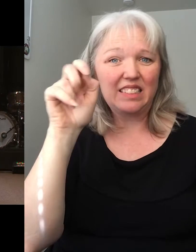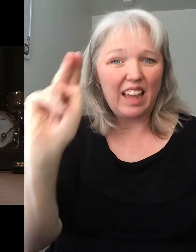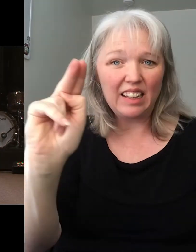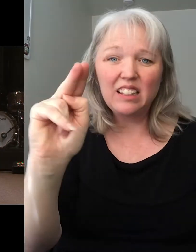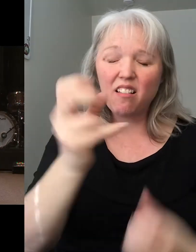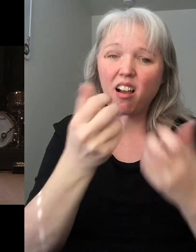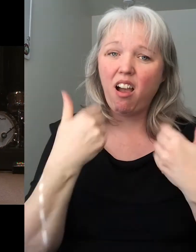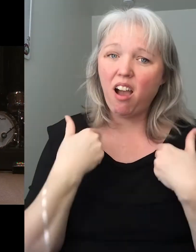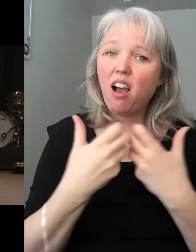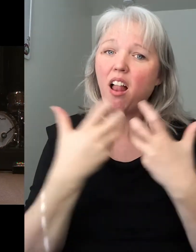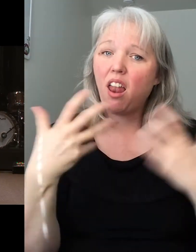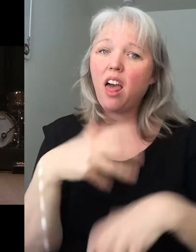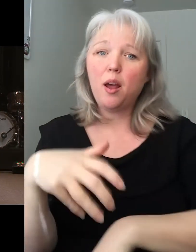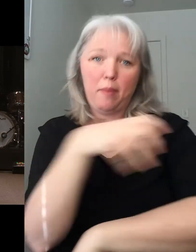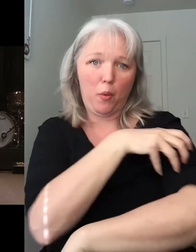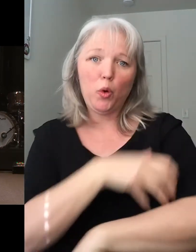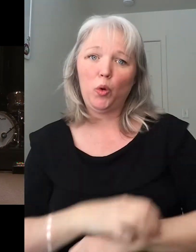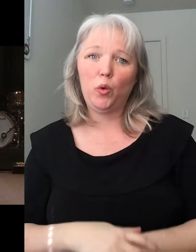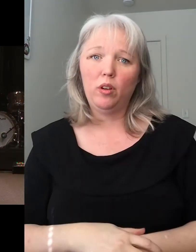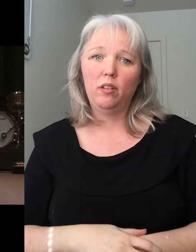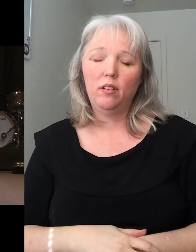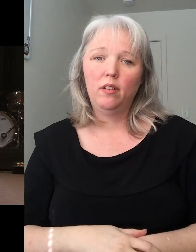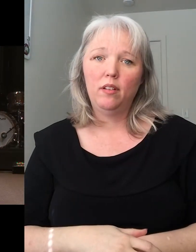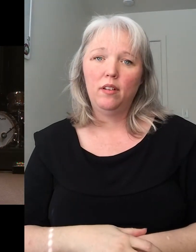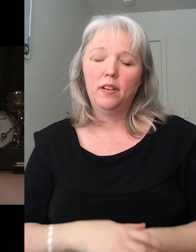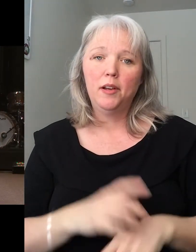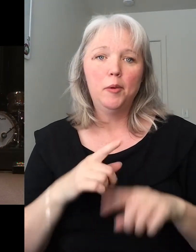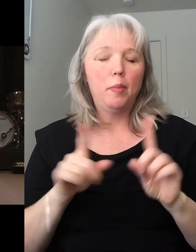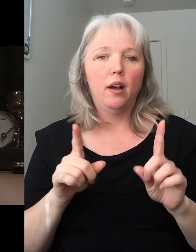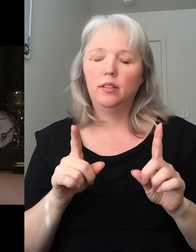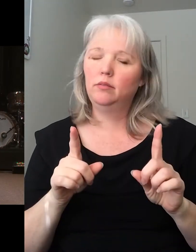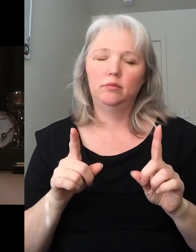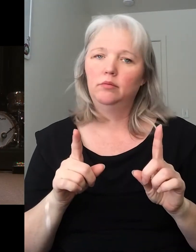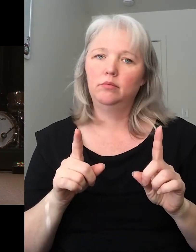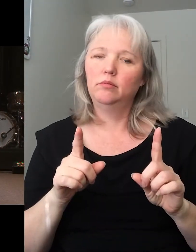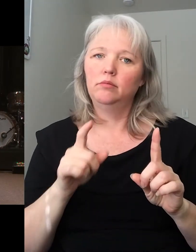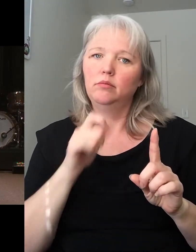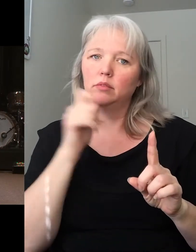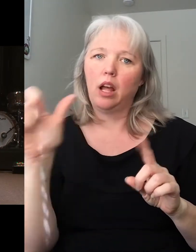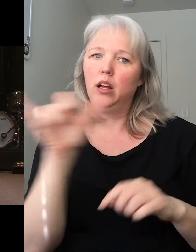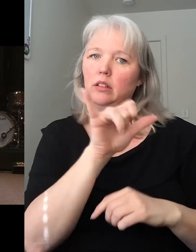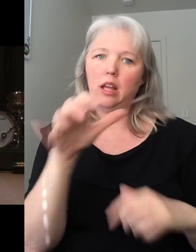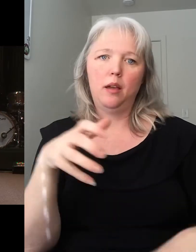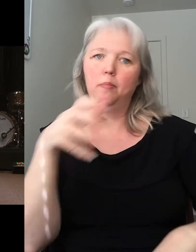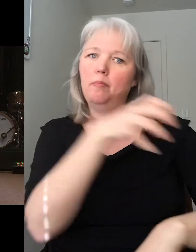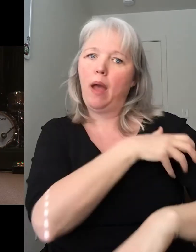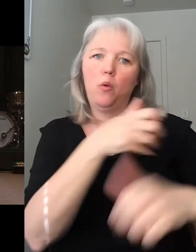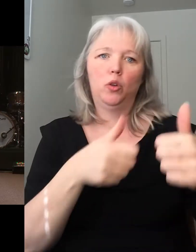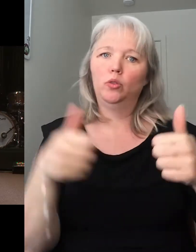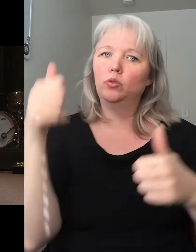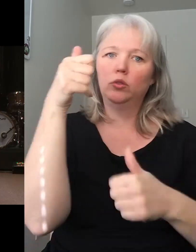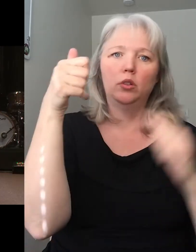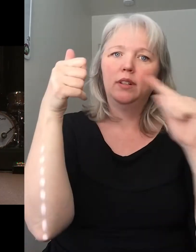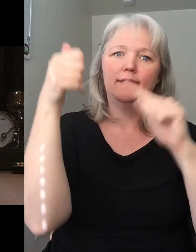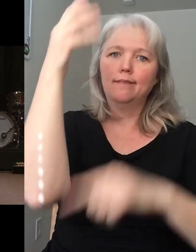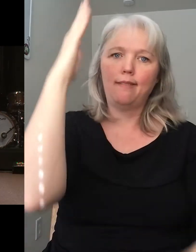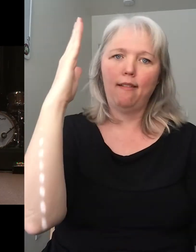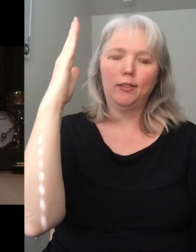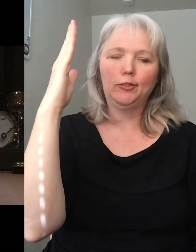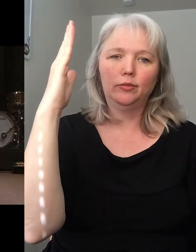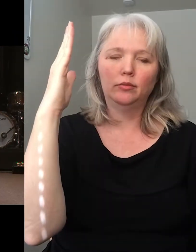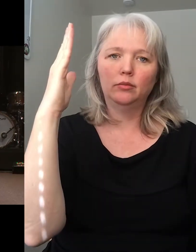a lot of power, but none of them is as ultimately powerful as the power of